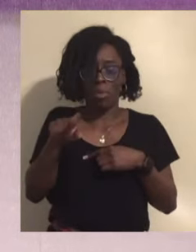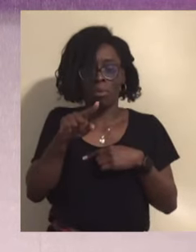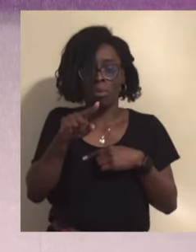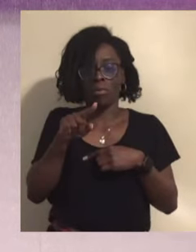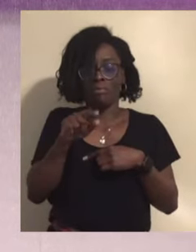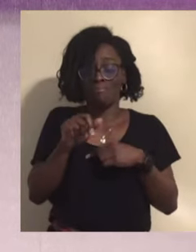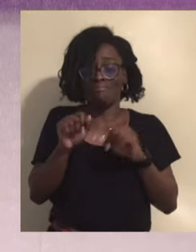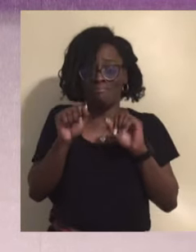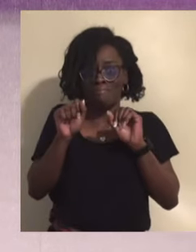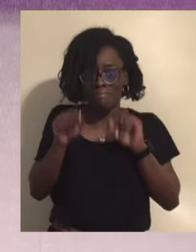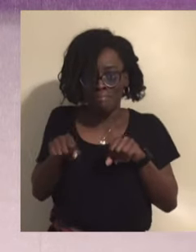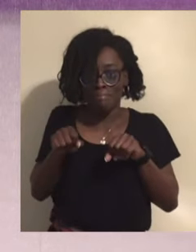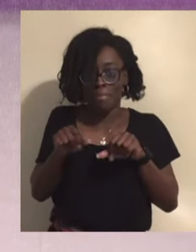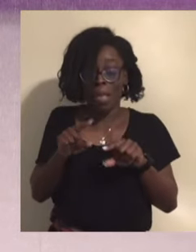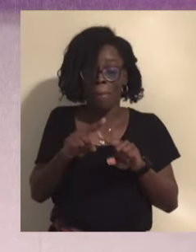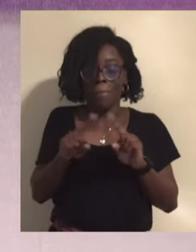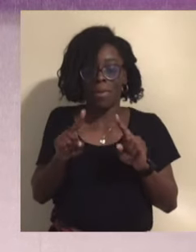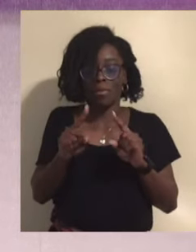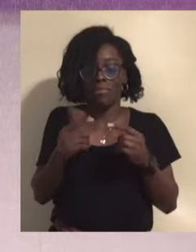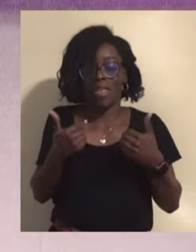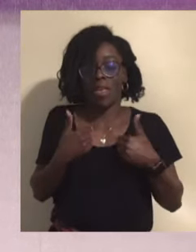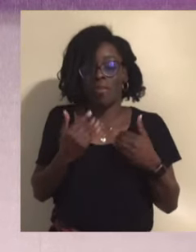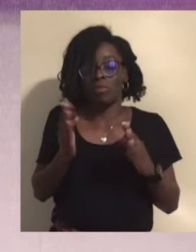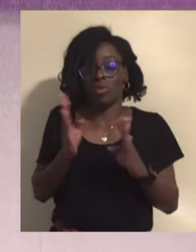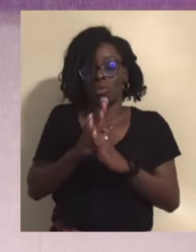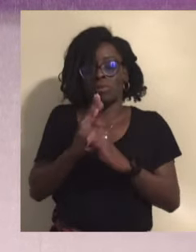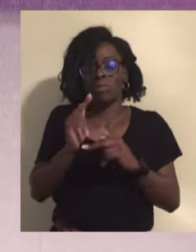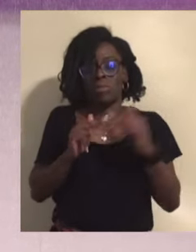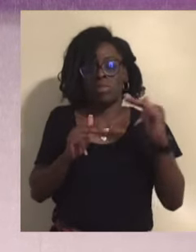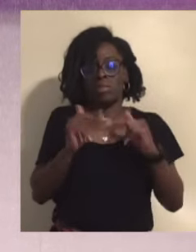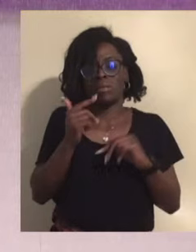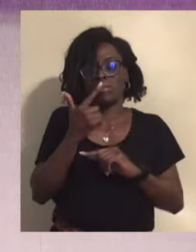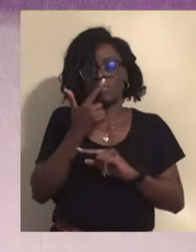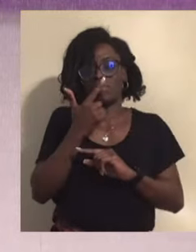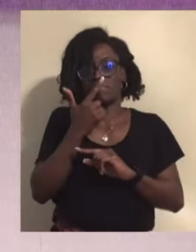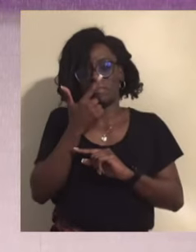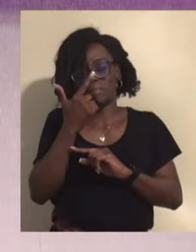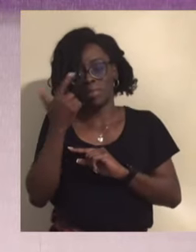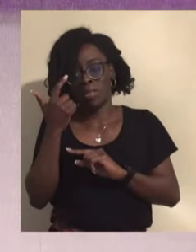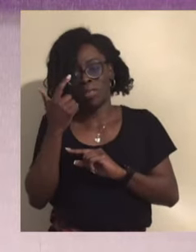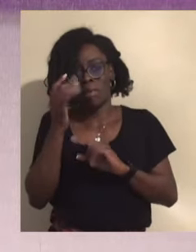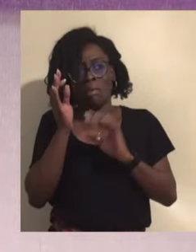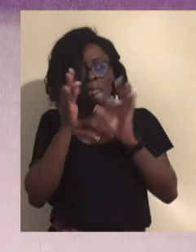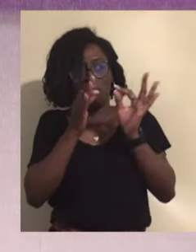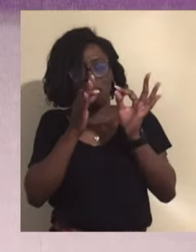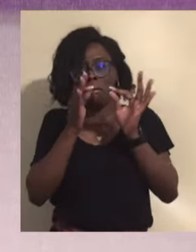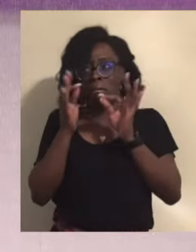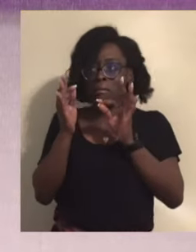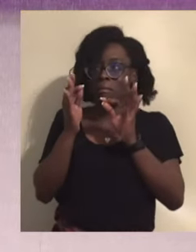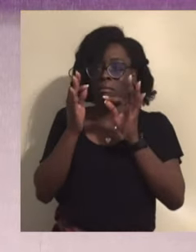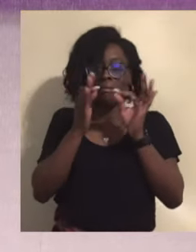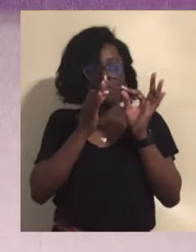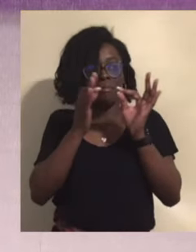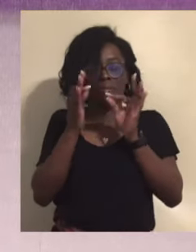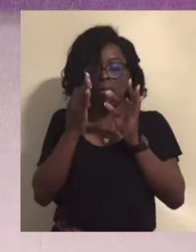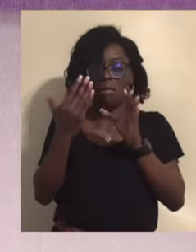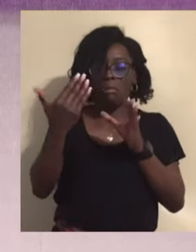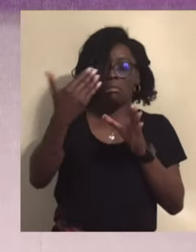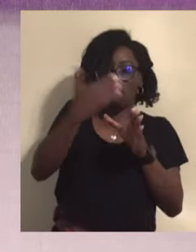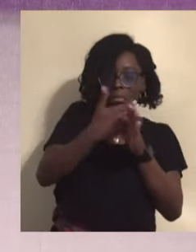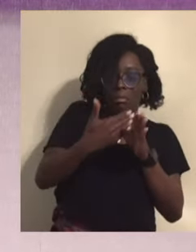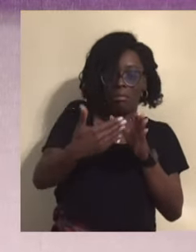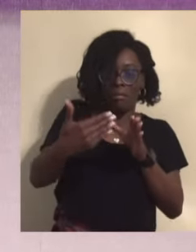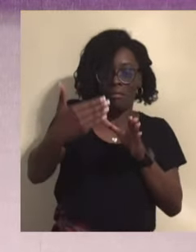have trouble building because there are too many distractions trying to interrupt the